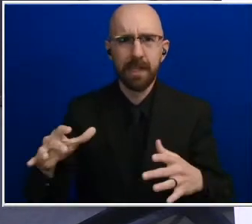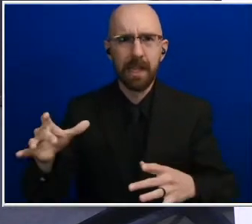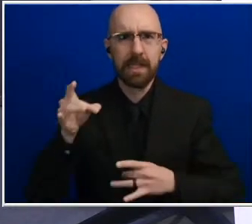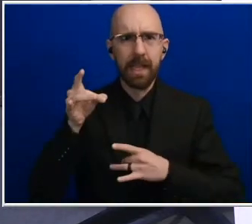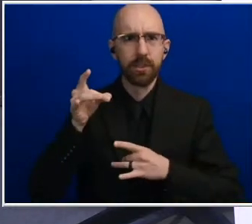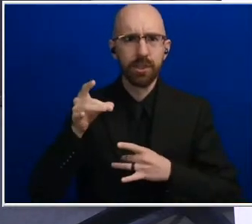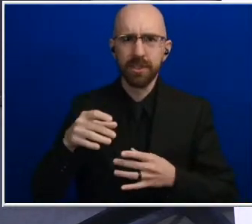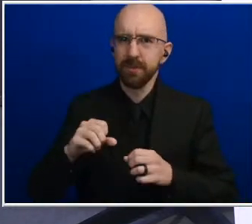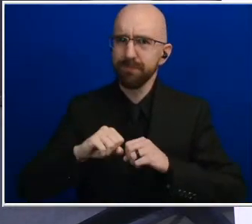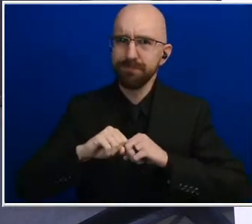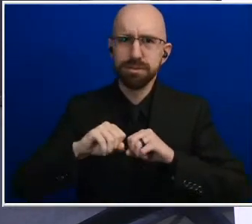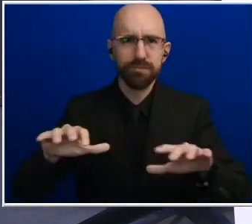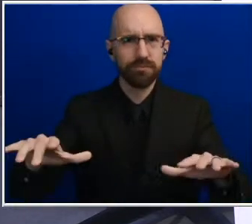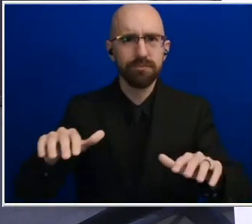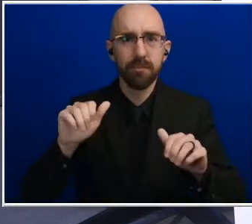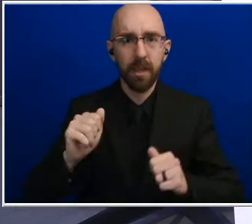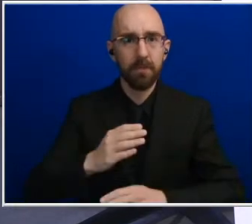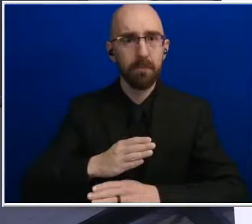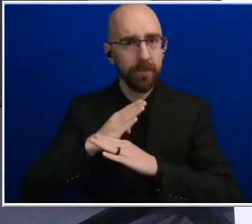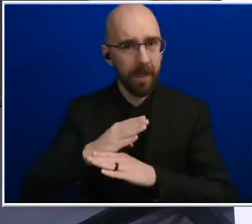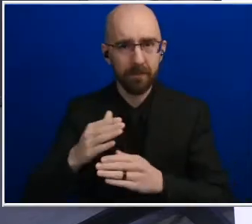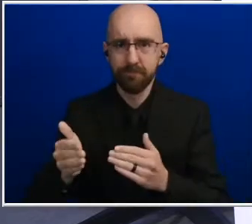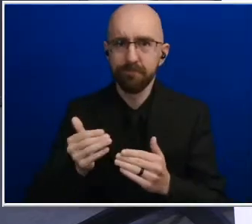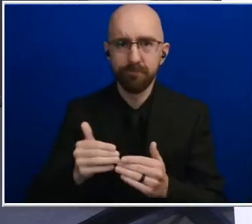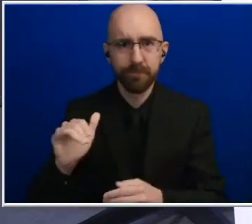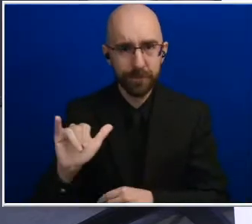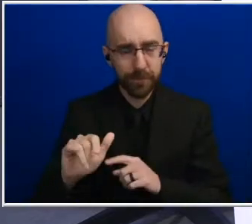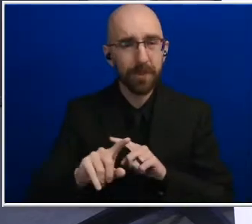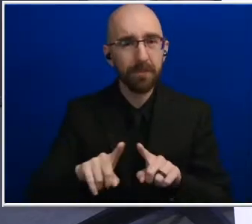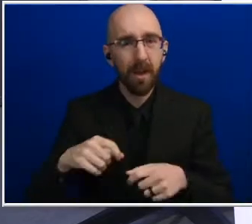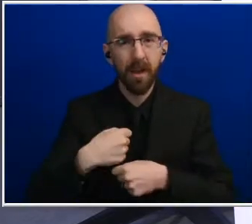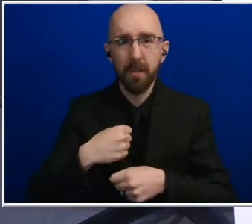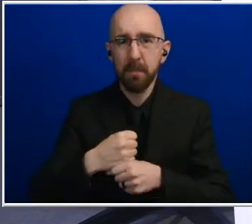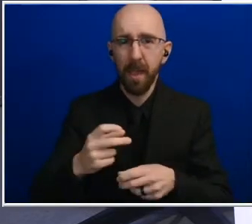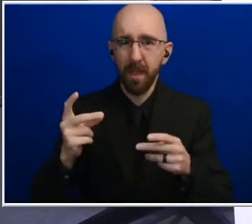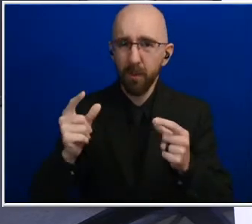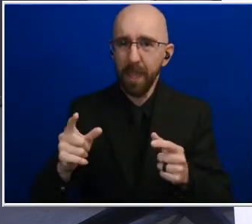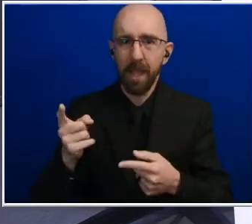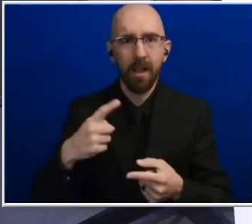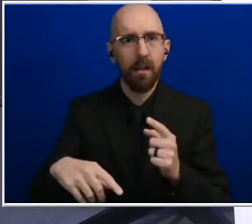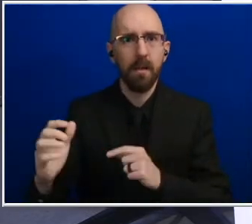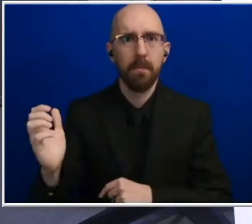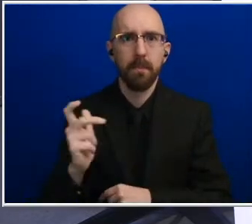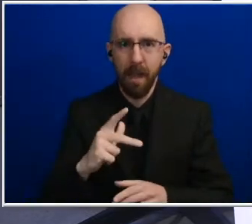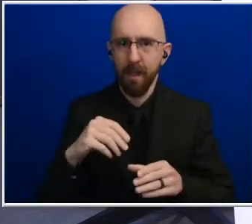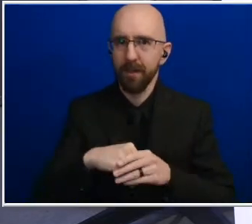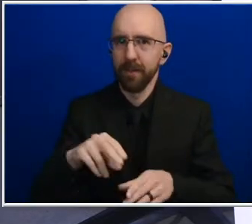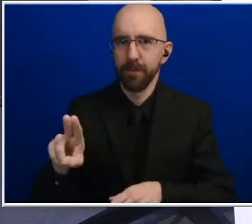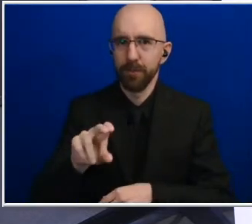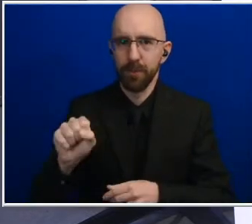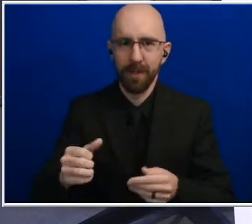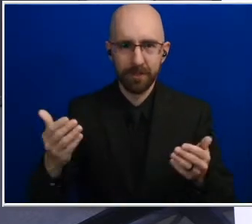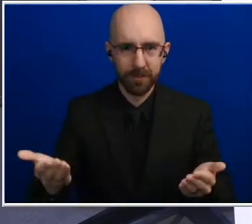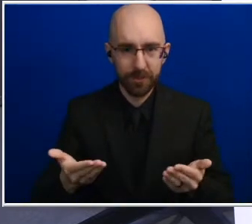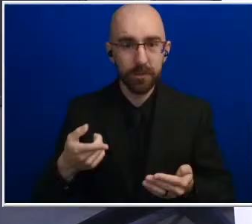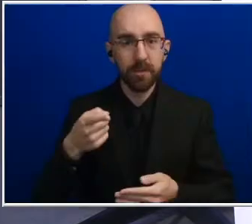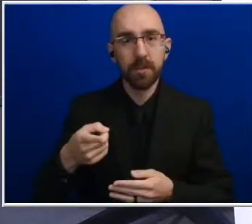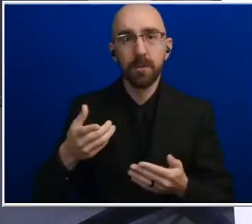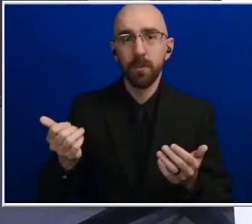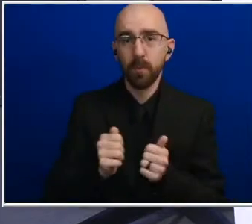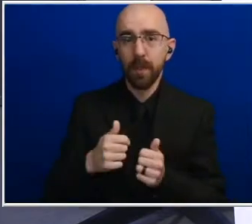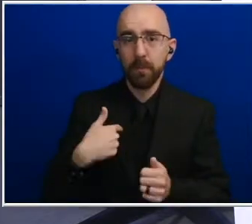extremely preventable, but it's making a rapid comeback here in the United States. Joining me in the studio today is Dr. Dana